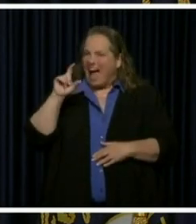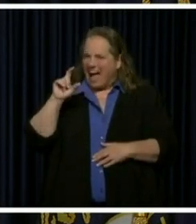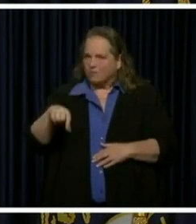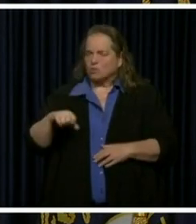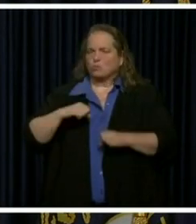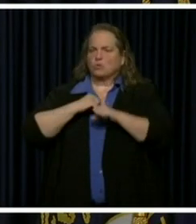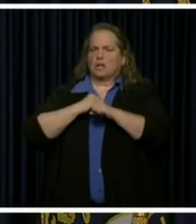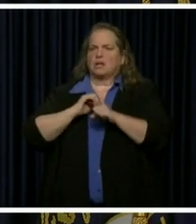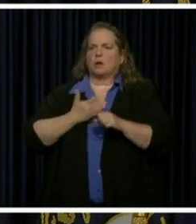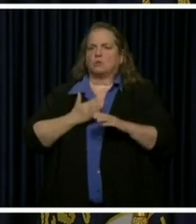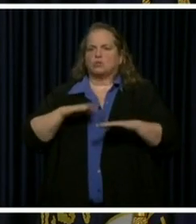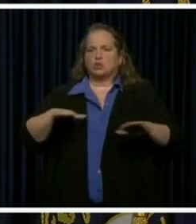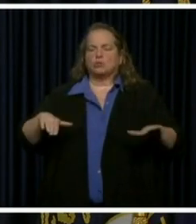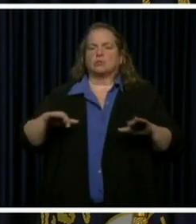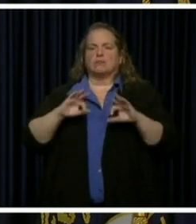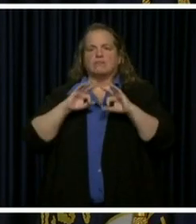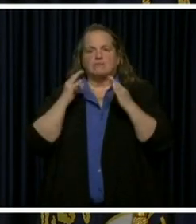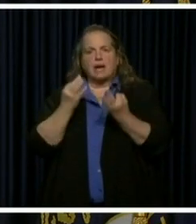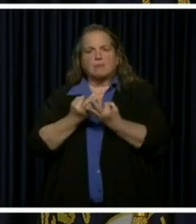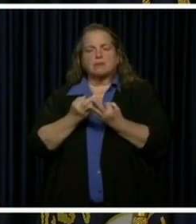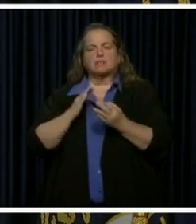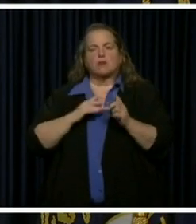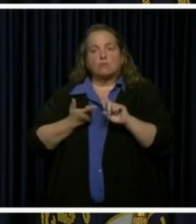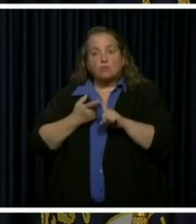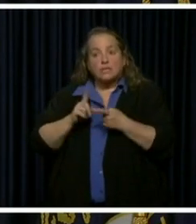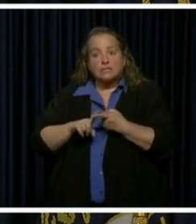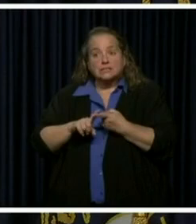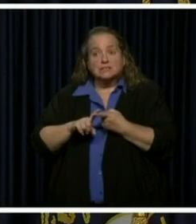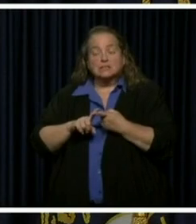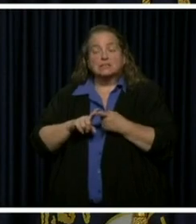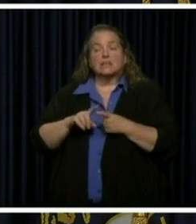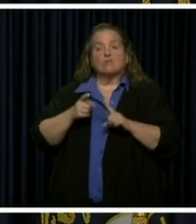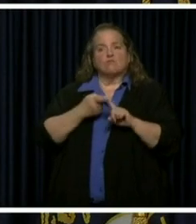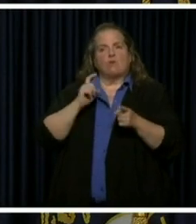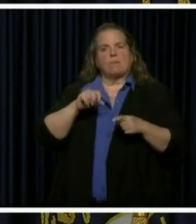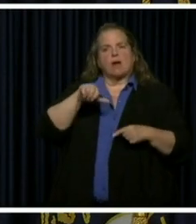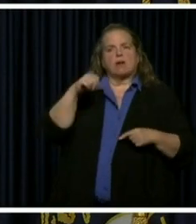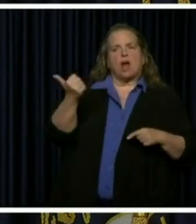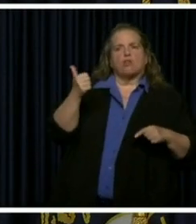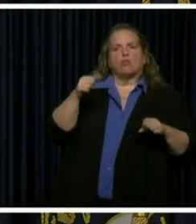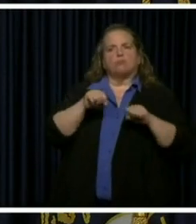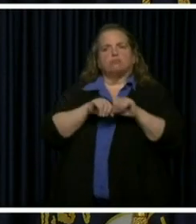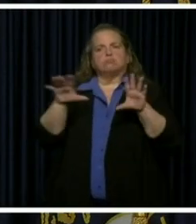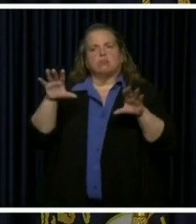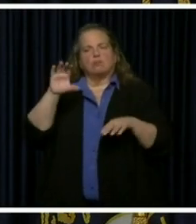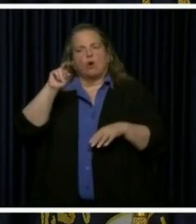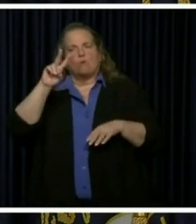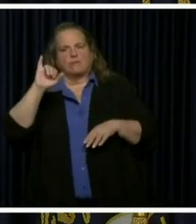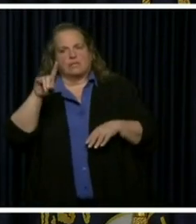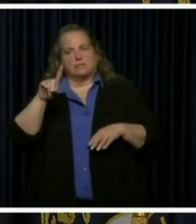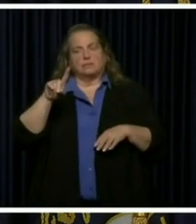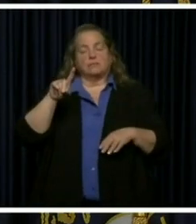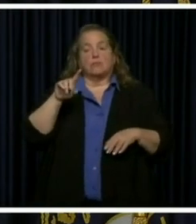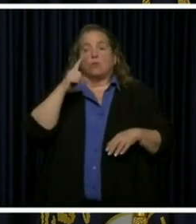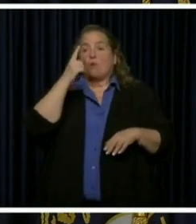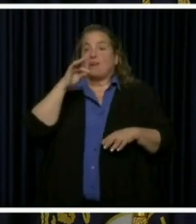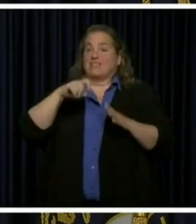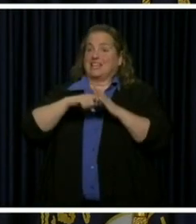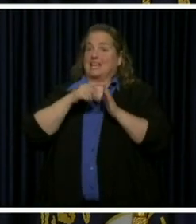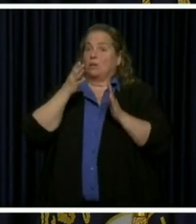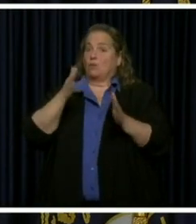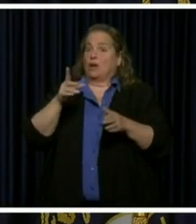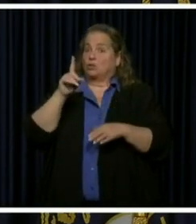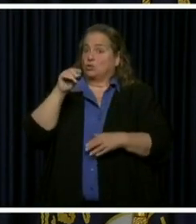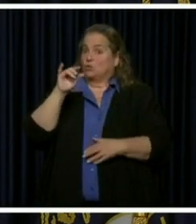protect our children, our families, our friends from another outbreak of COVID. One of the key ways to